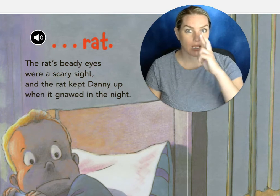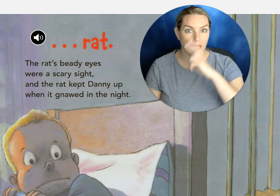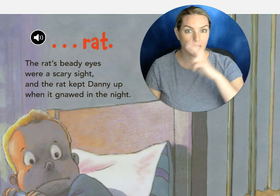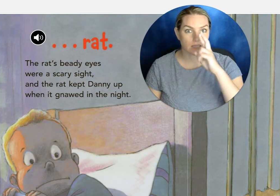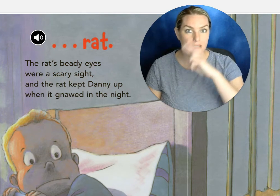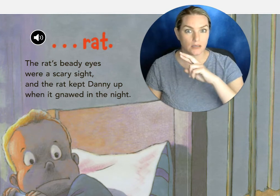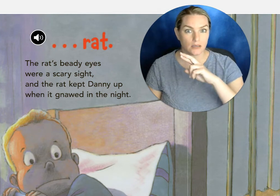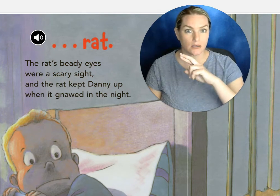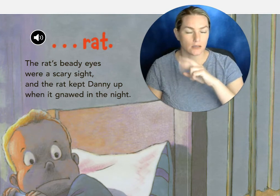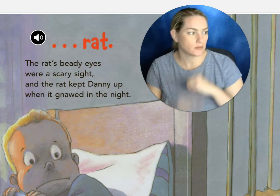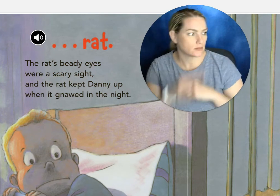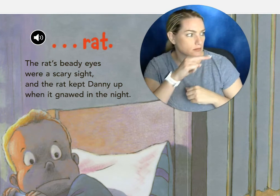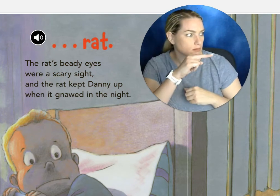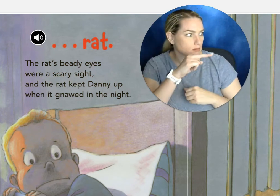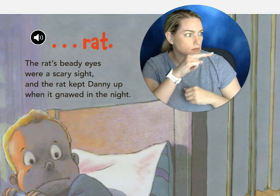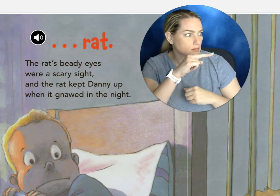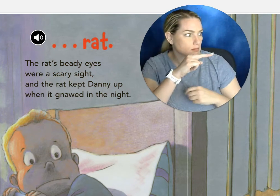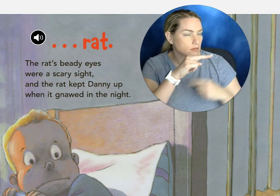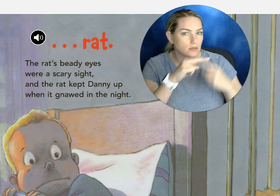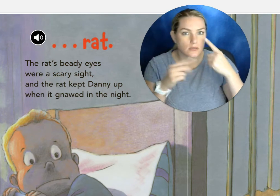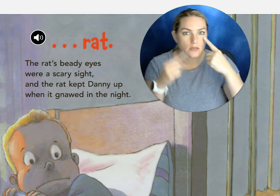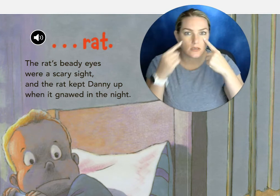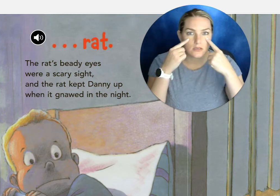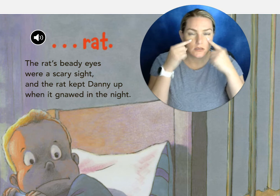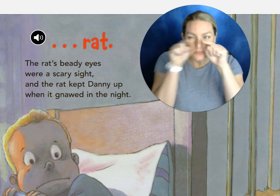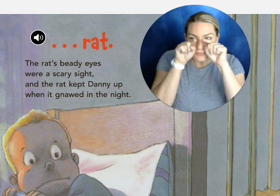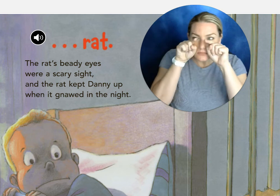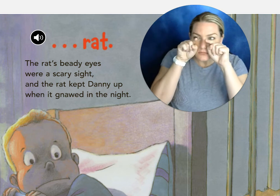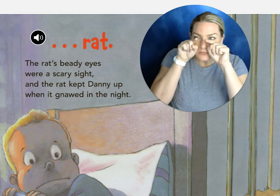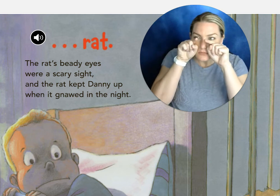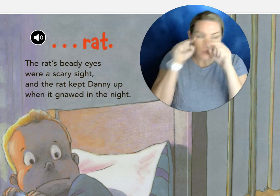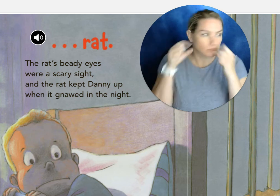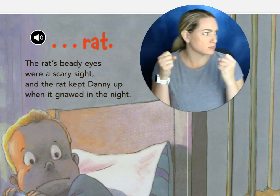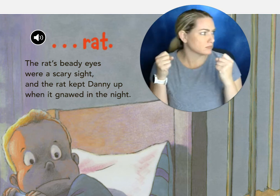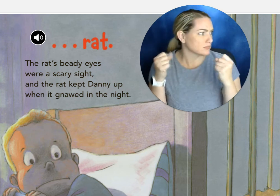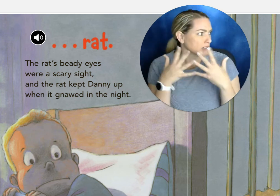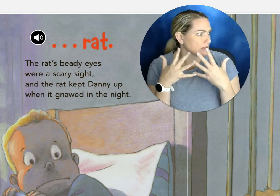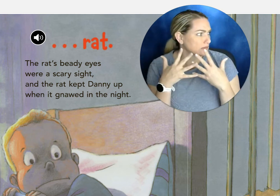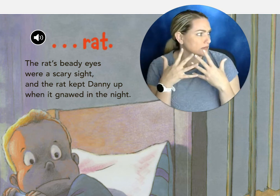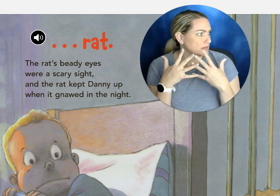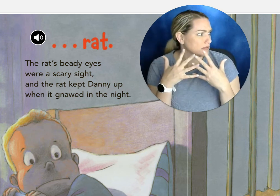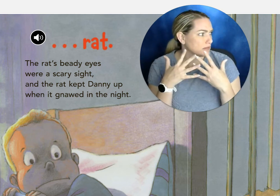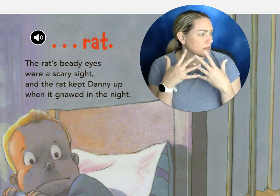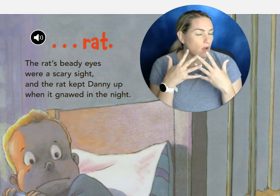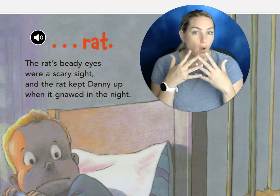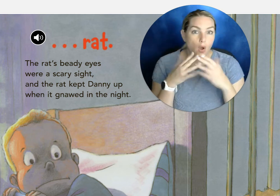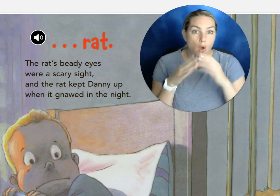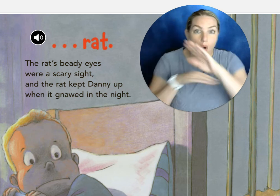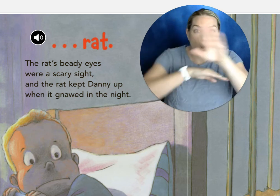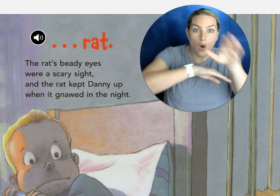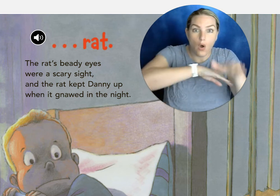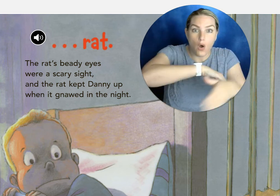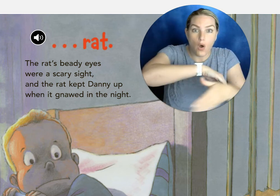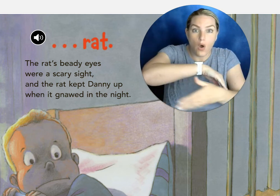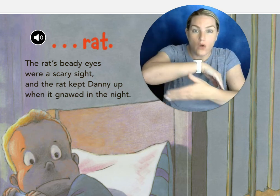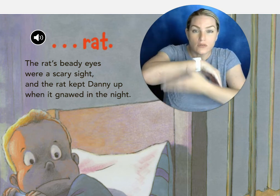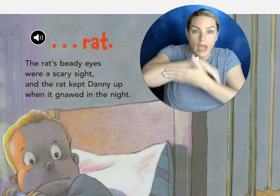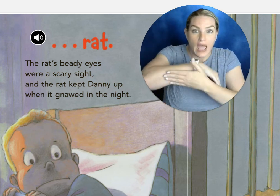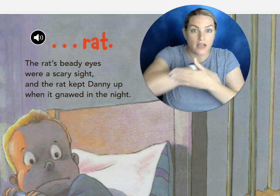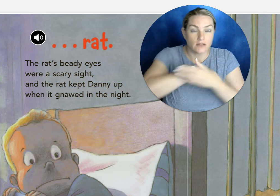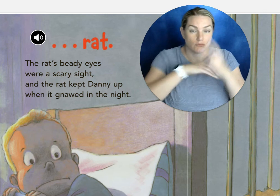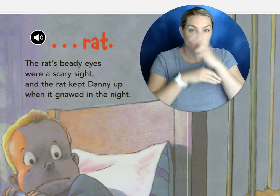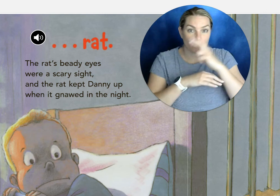rat. The rat's beady eyes were a scary sight, and the rat kept Danny up when it gnawed in the night.